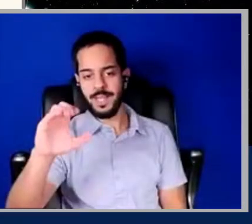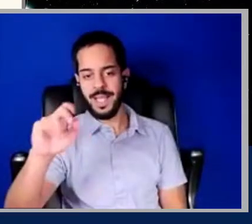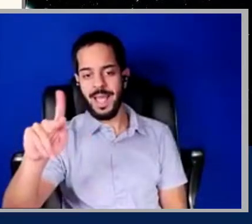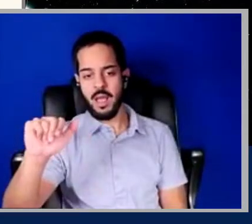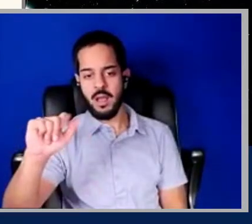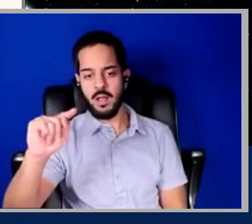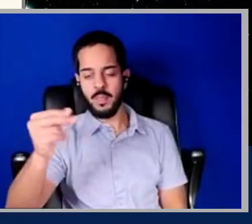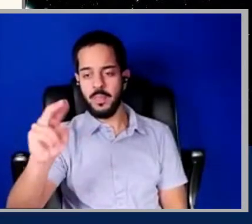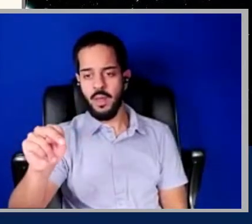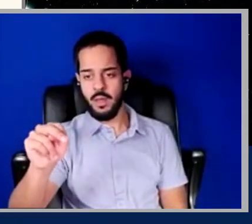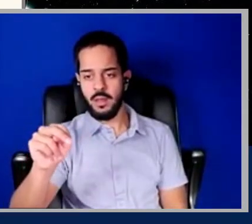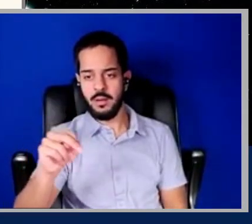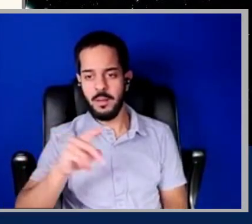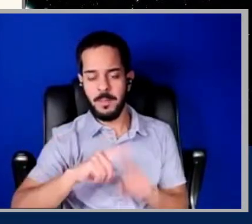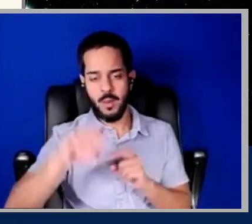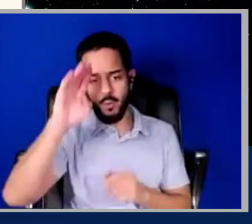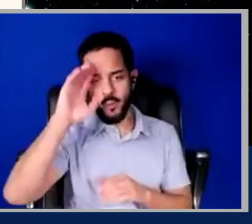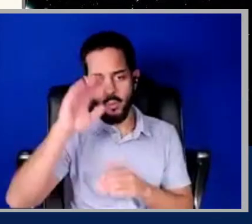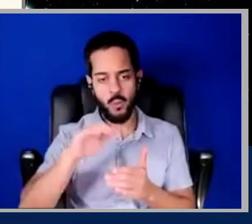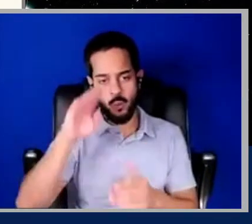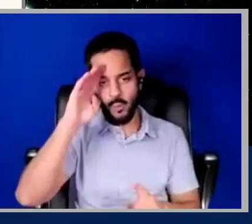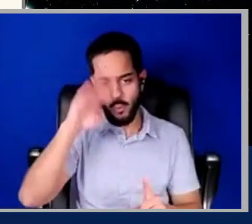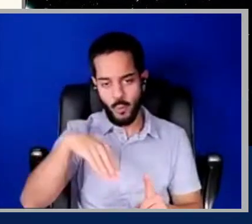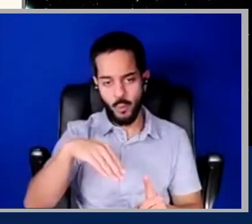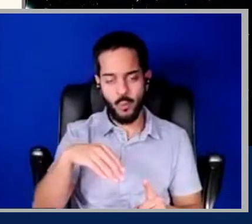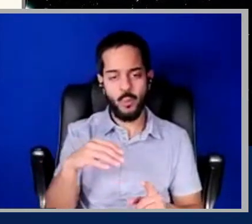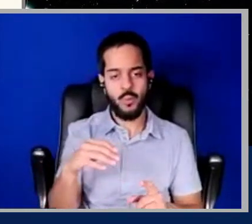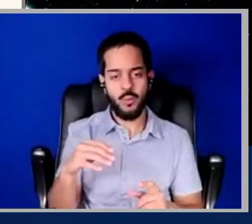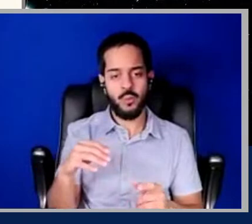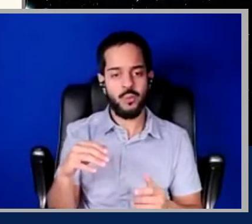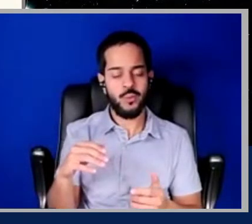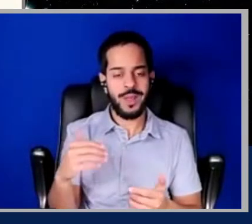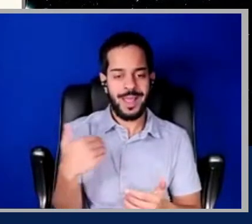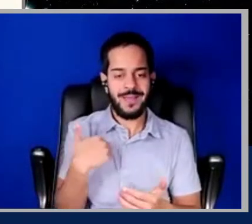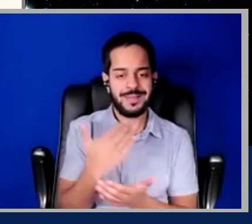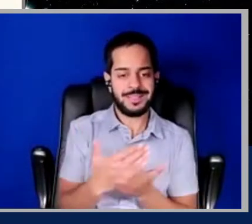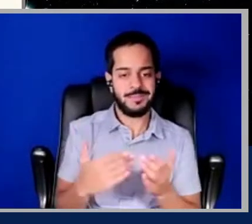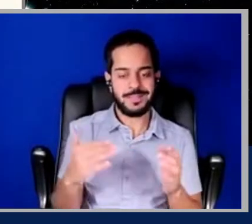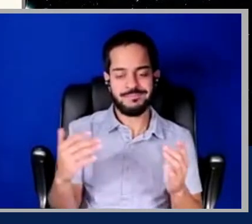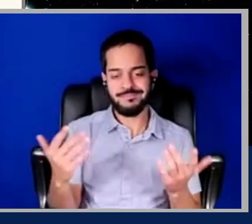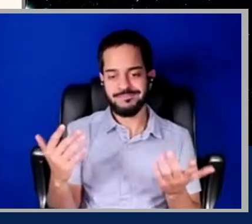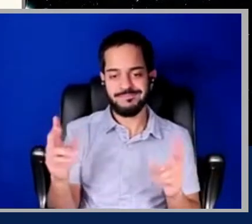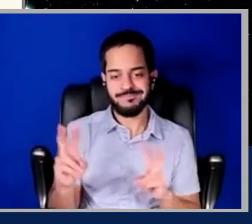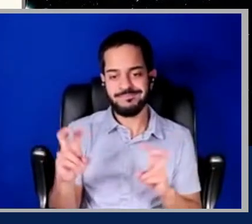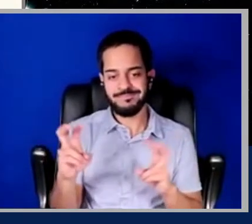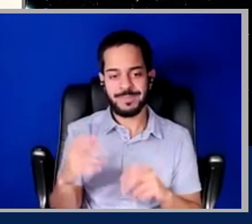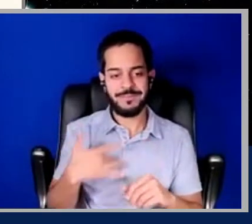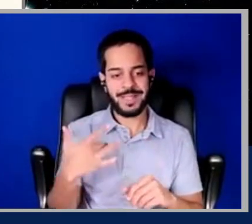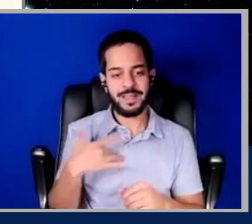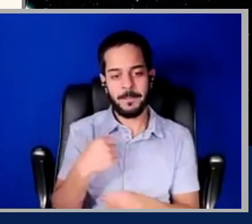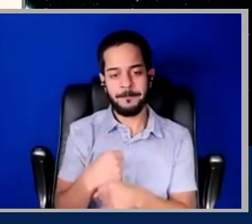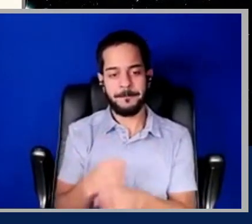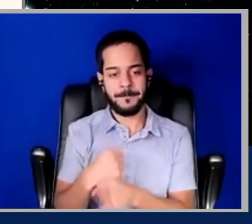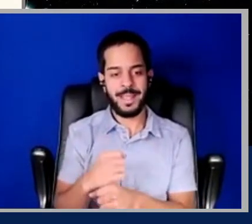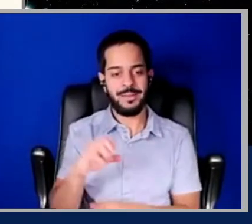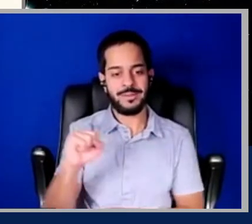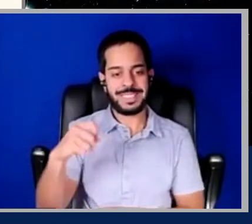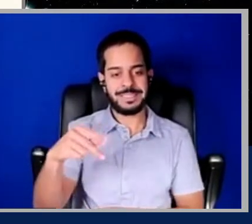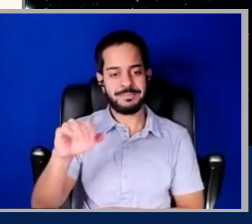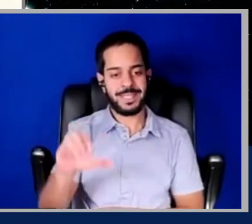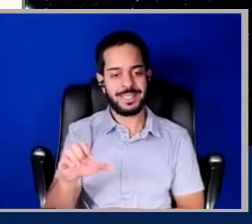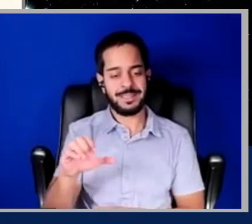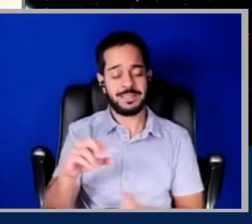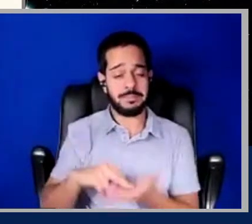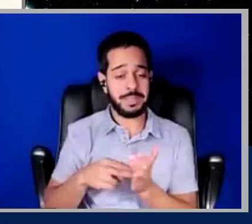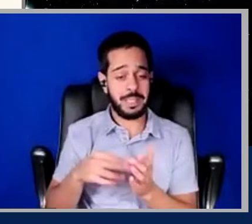also, I know an aspect of it has turned into more of a maker space as well. But you could almost think like, let's add